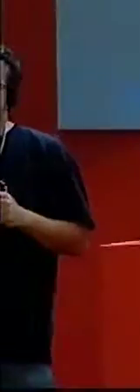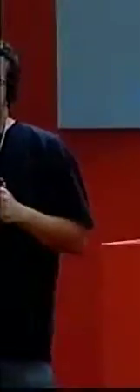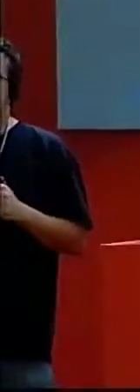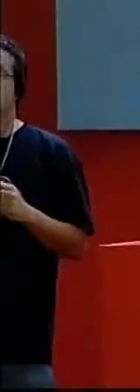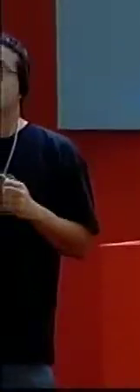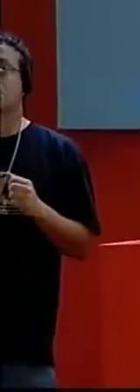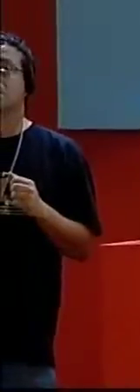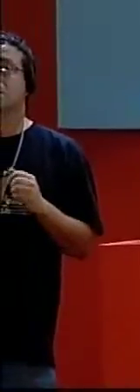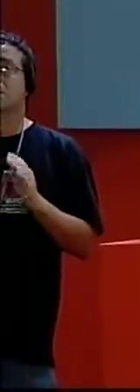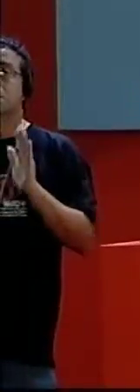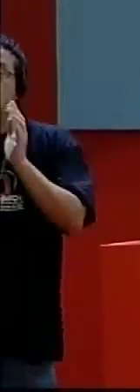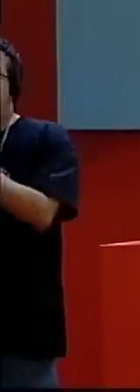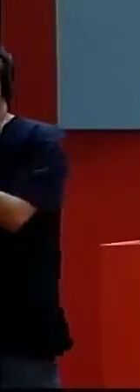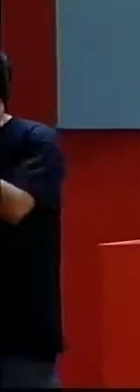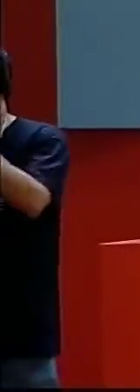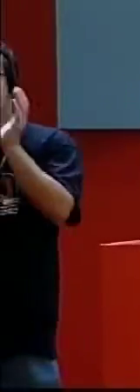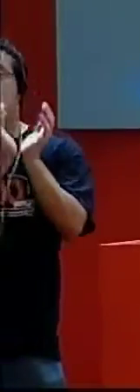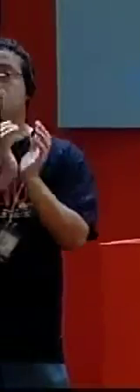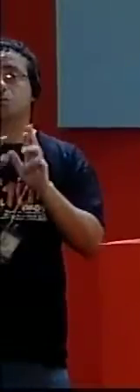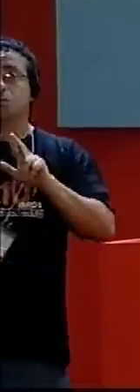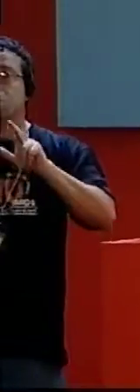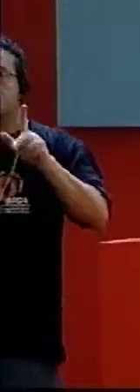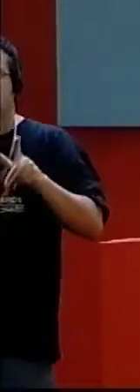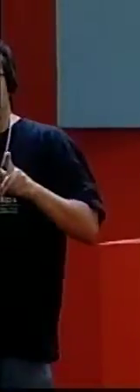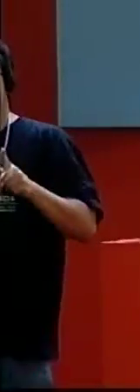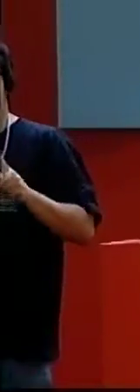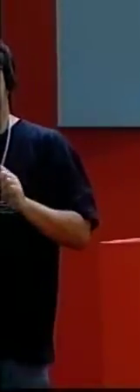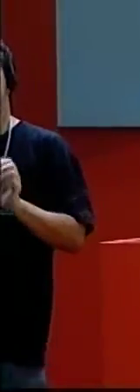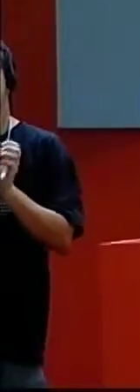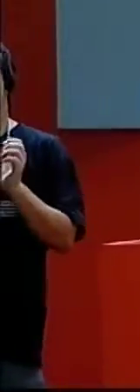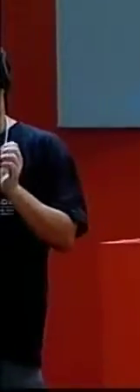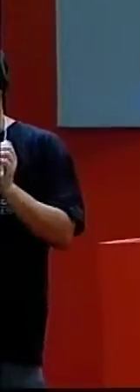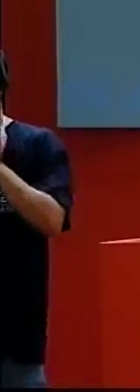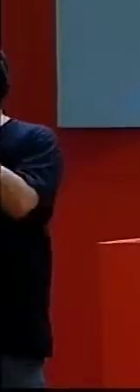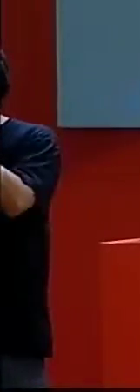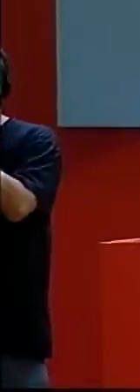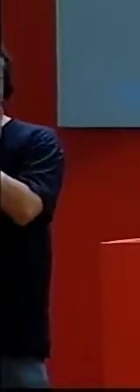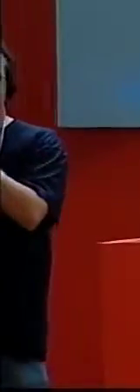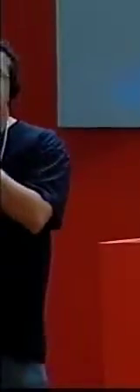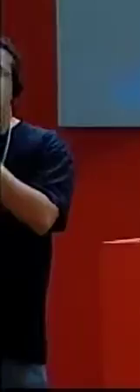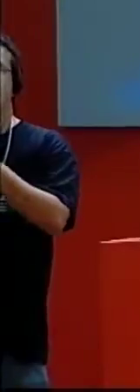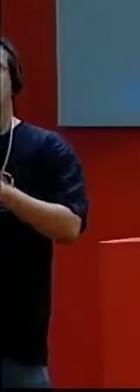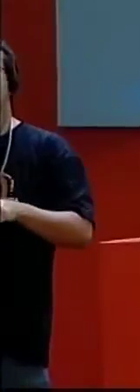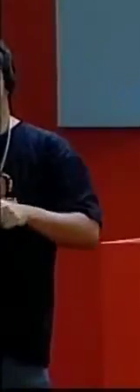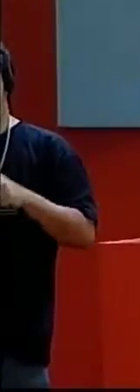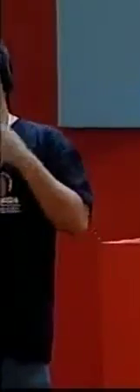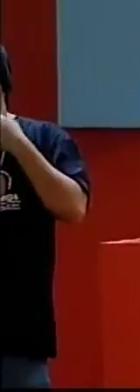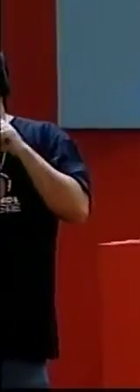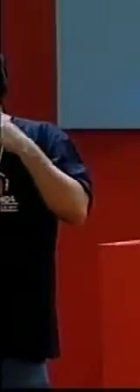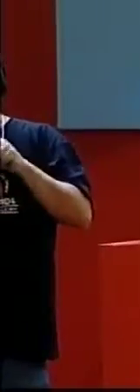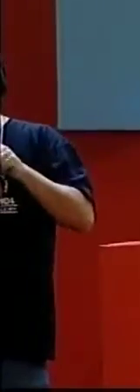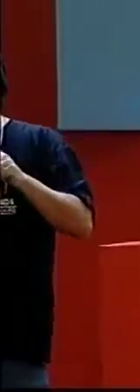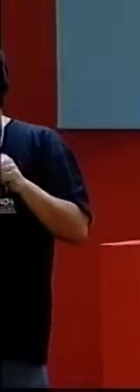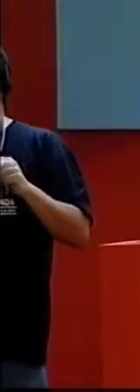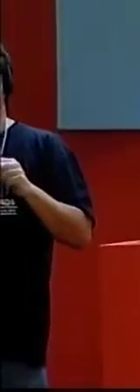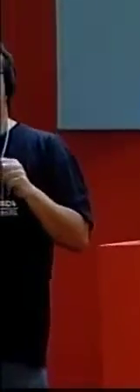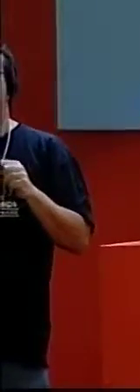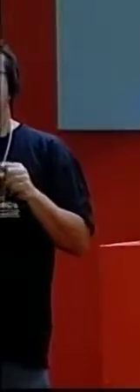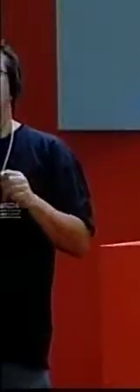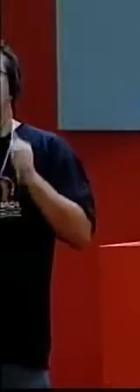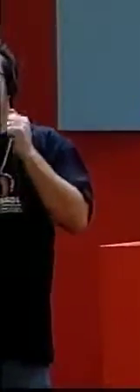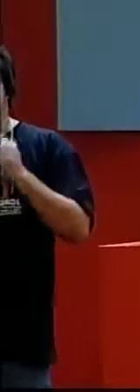many different sectors who have a strong system critical perspective. And we can say